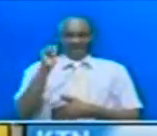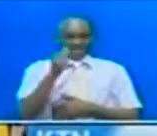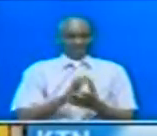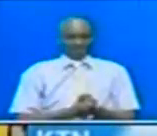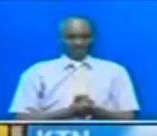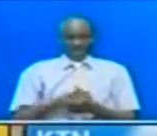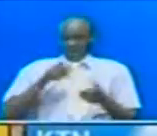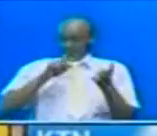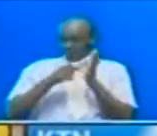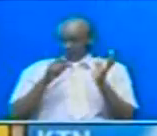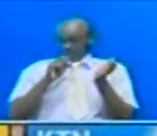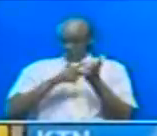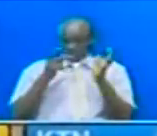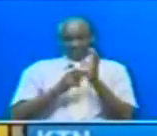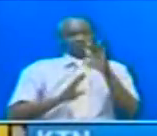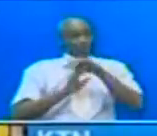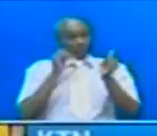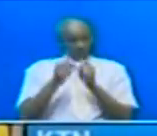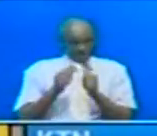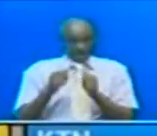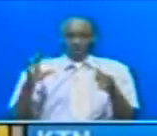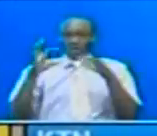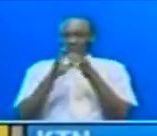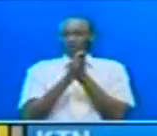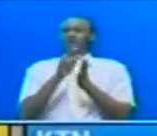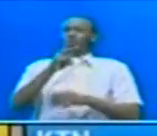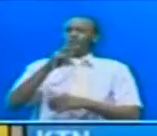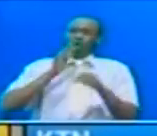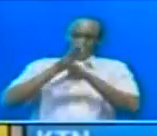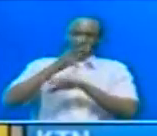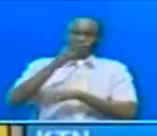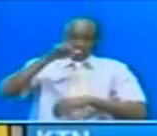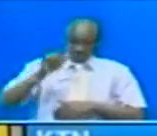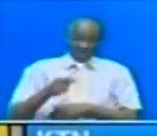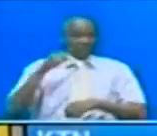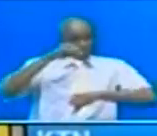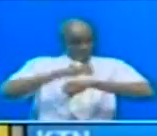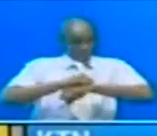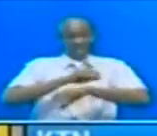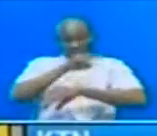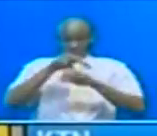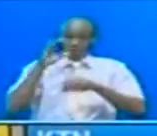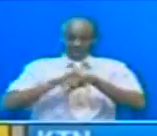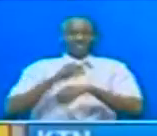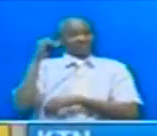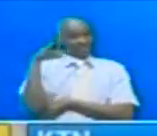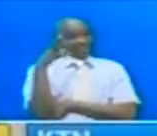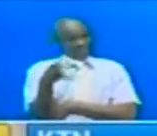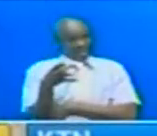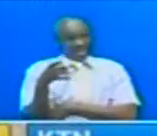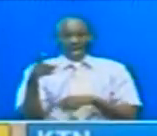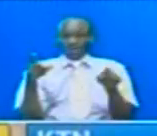Among the key projects that is set to oversee is the connection of over 2,000 schools to the national grid, plus the successful